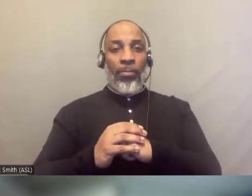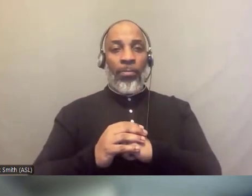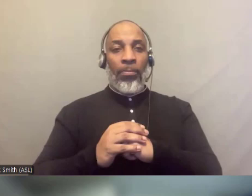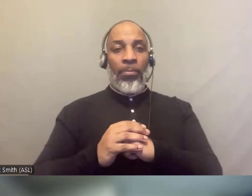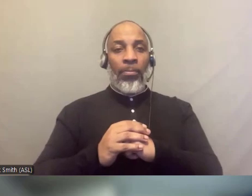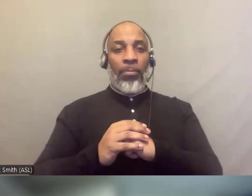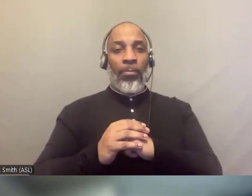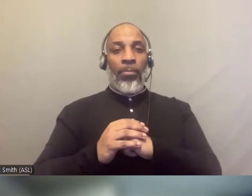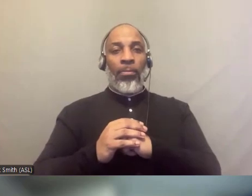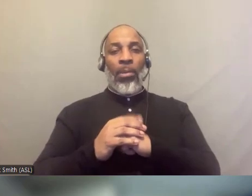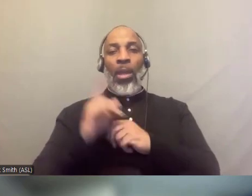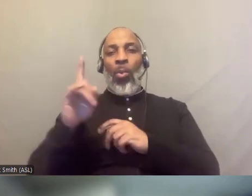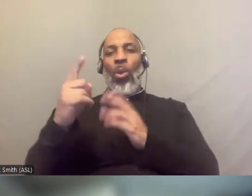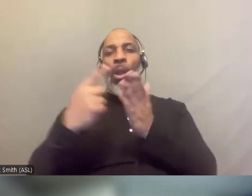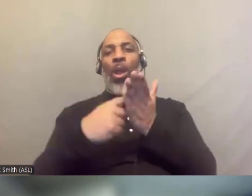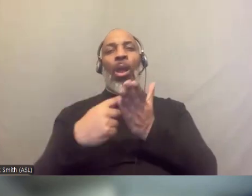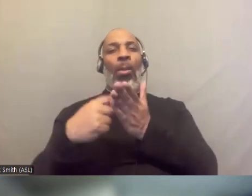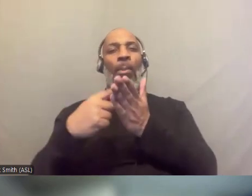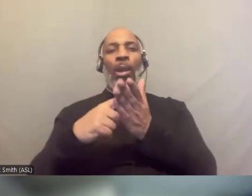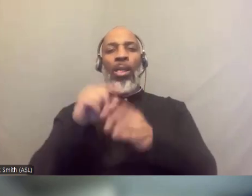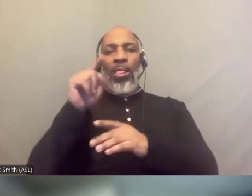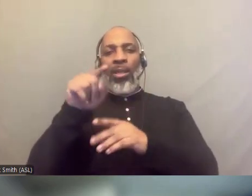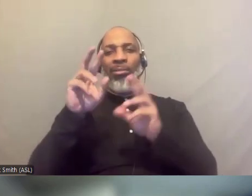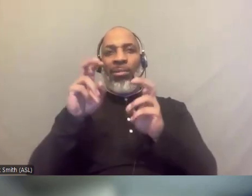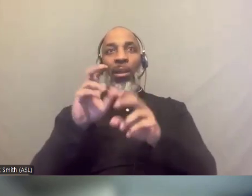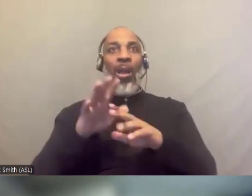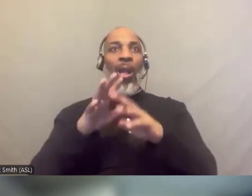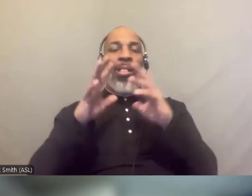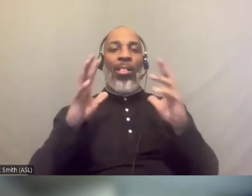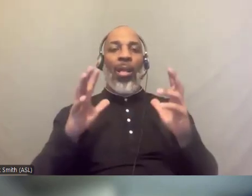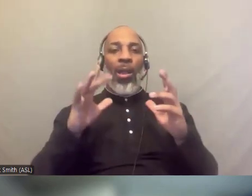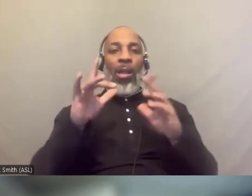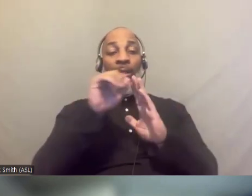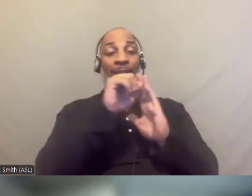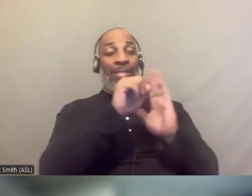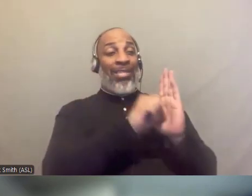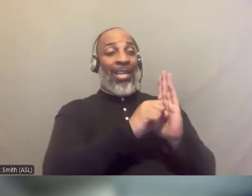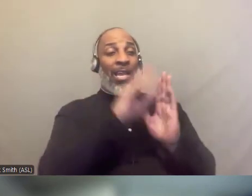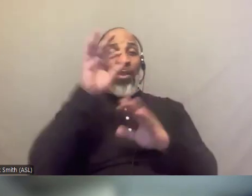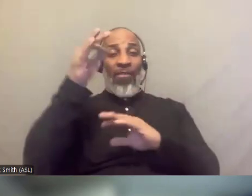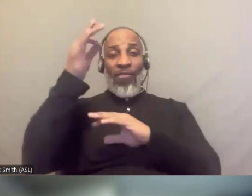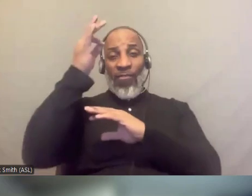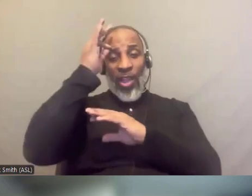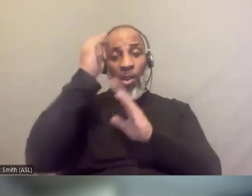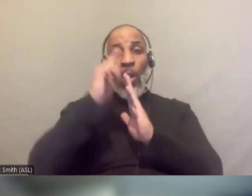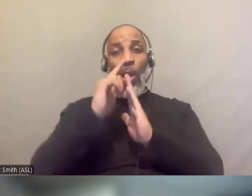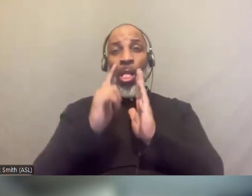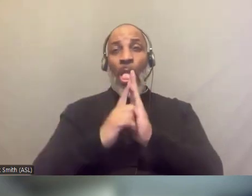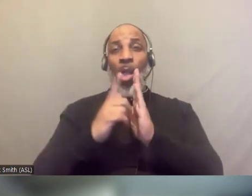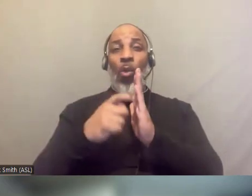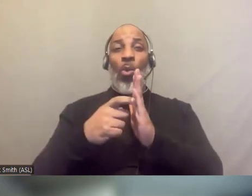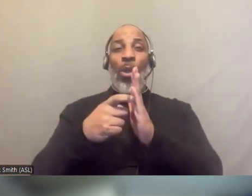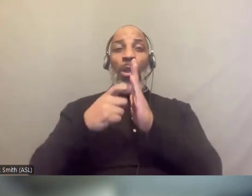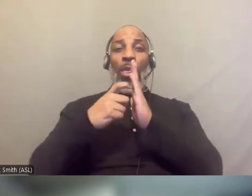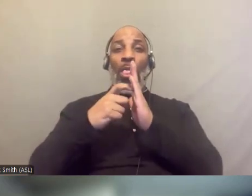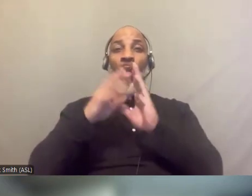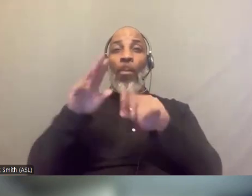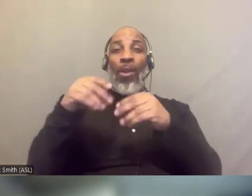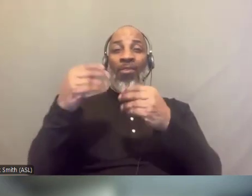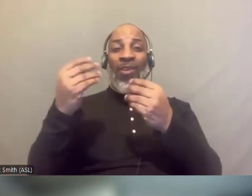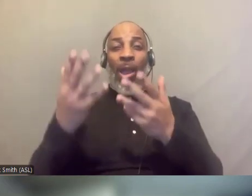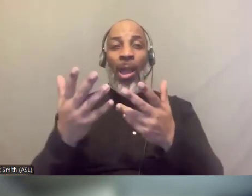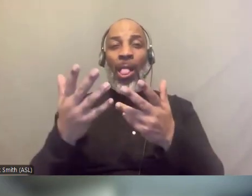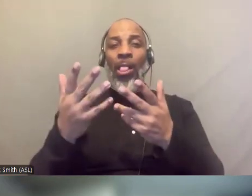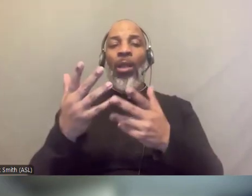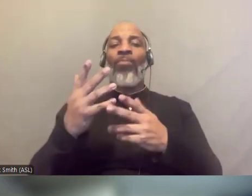we're going to talk about this term a lot. The state and federal disability laws requires employers to provide what's called